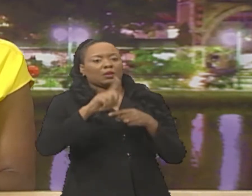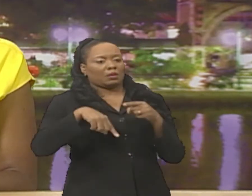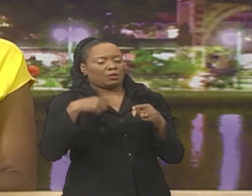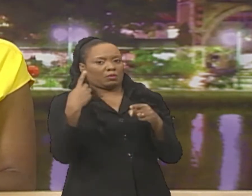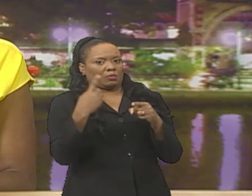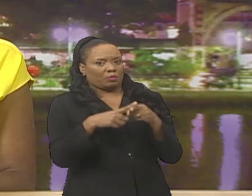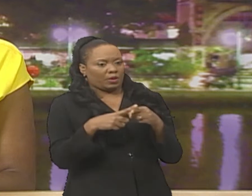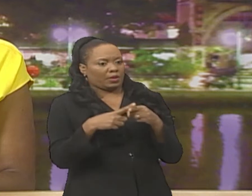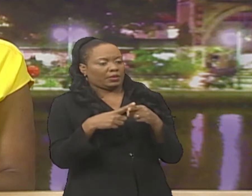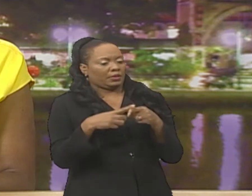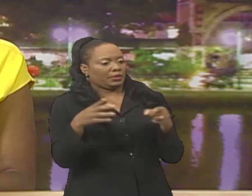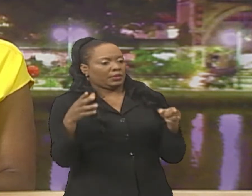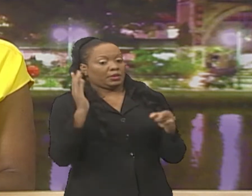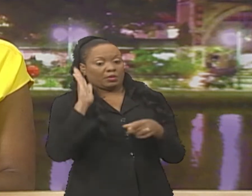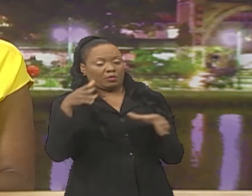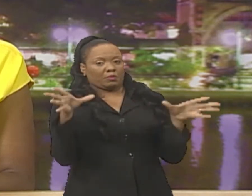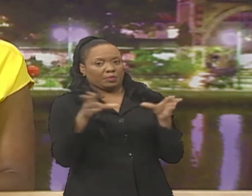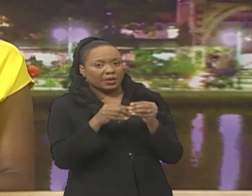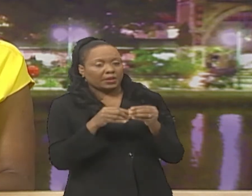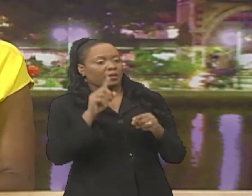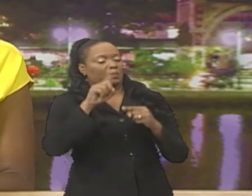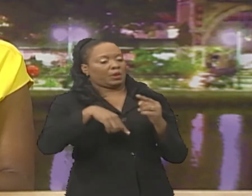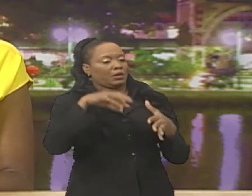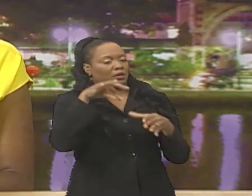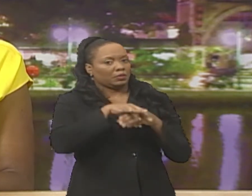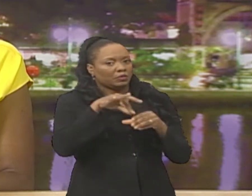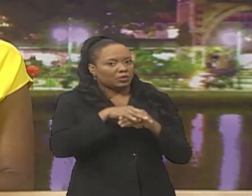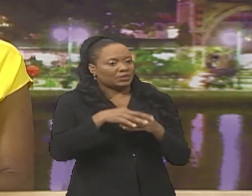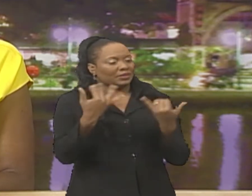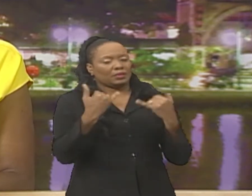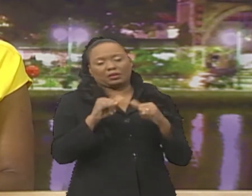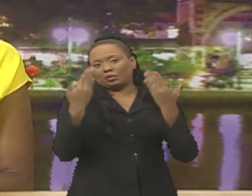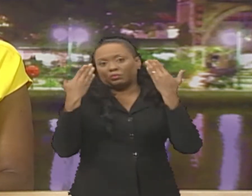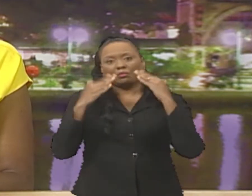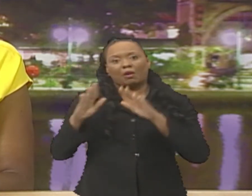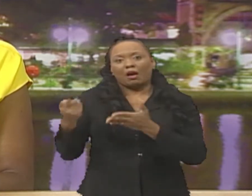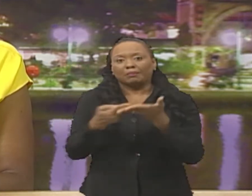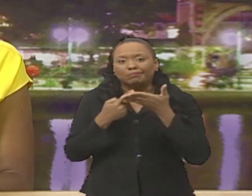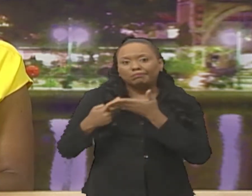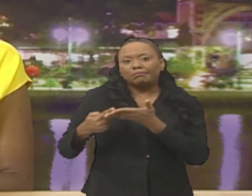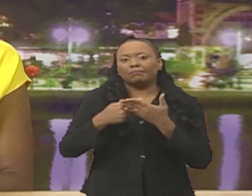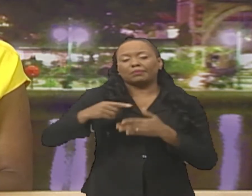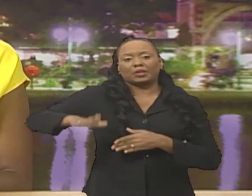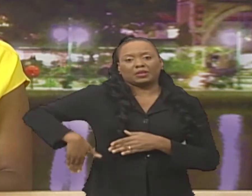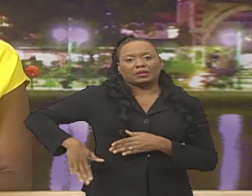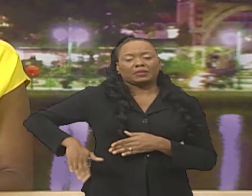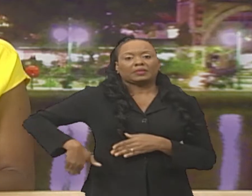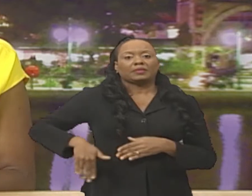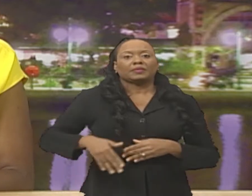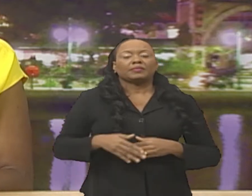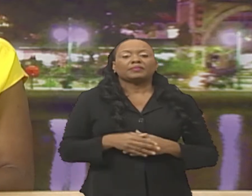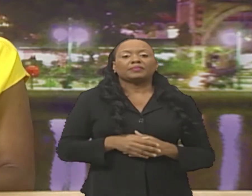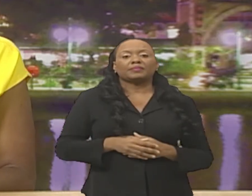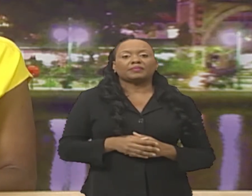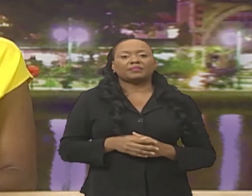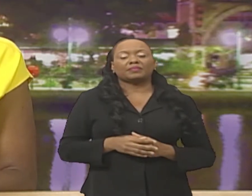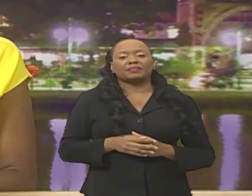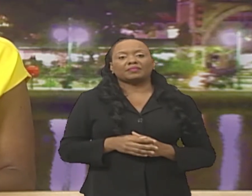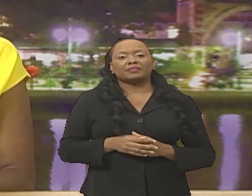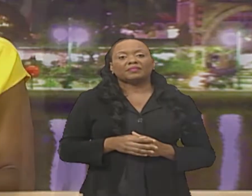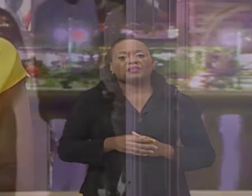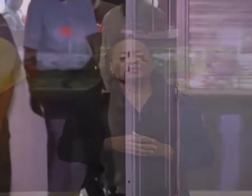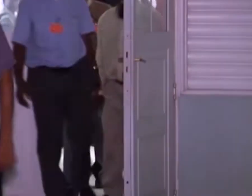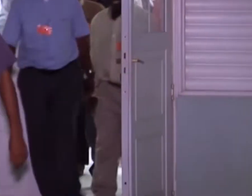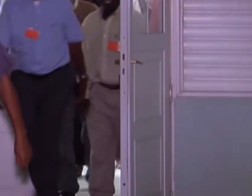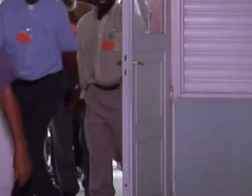meets, so they are still in the dark as to whether any discussions have been held at that level on the matter yet. Well, that move came